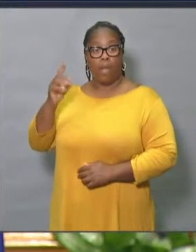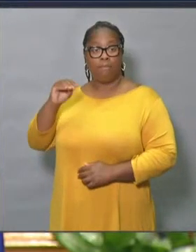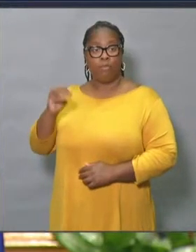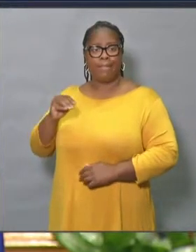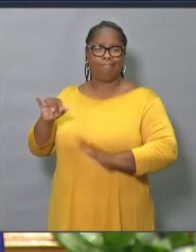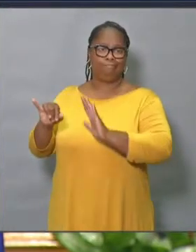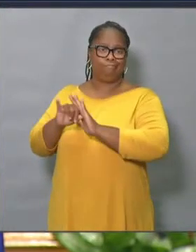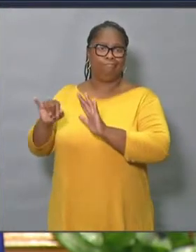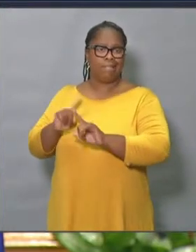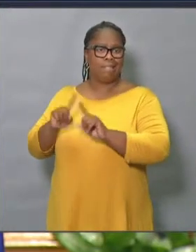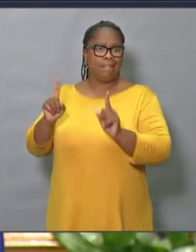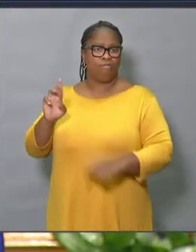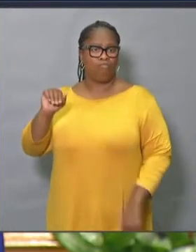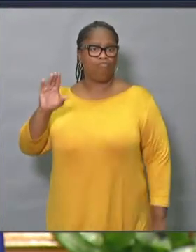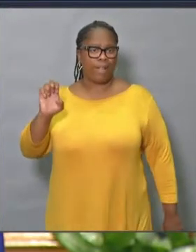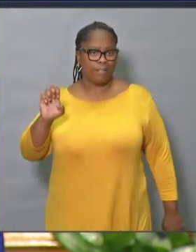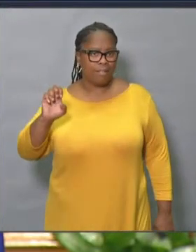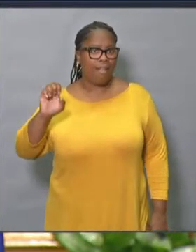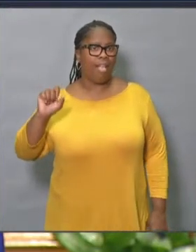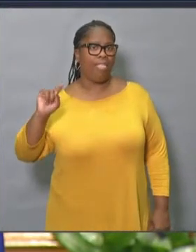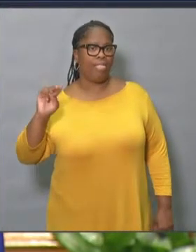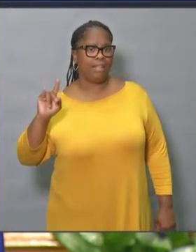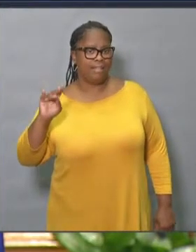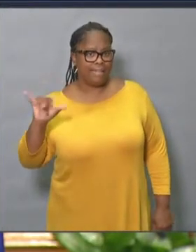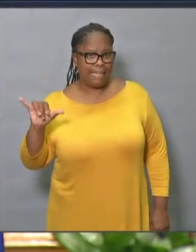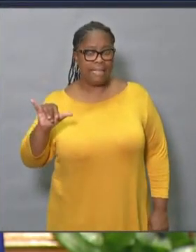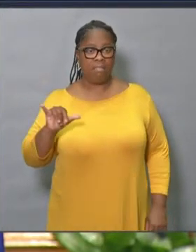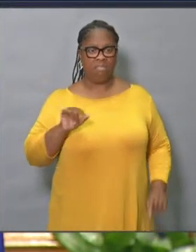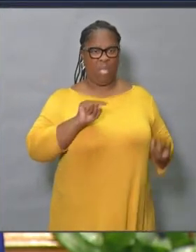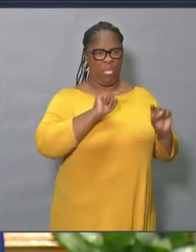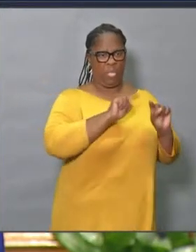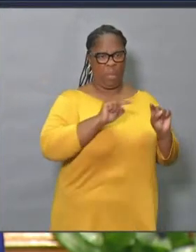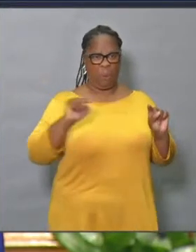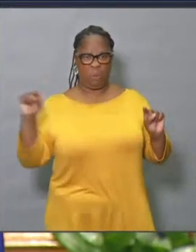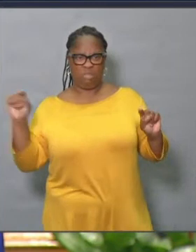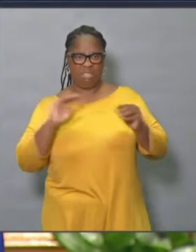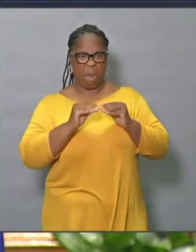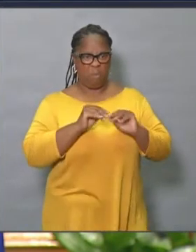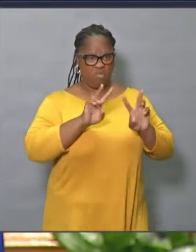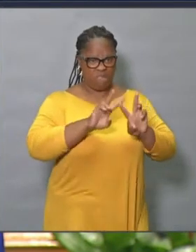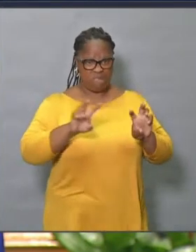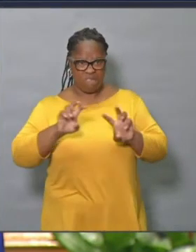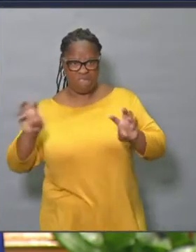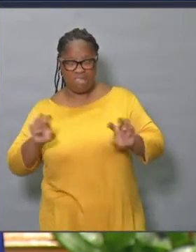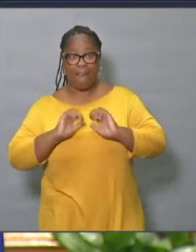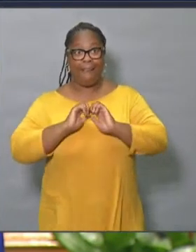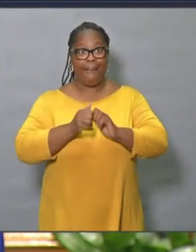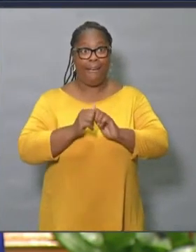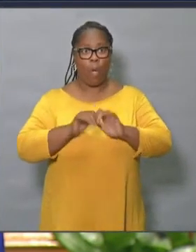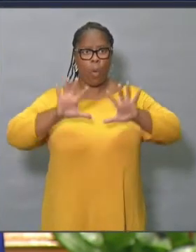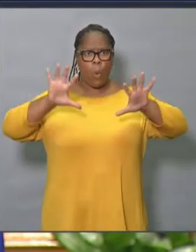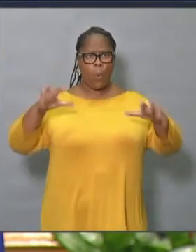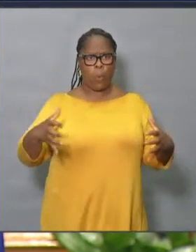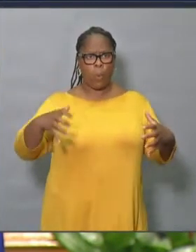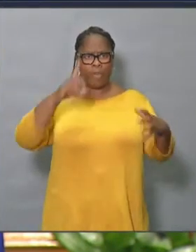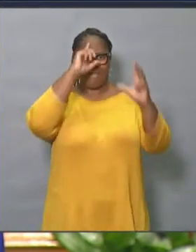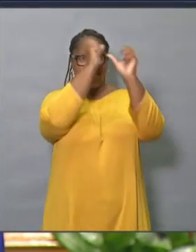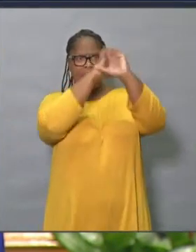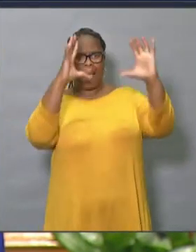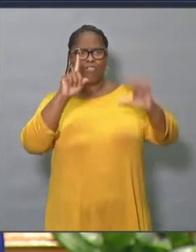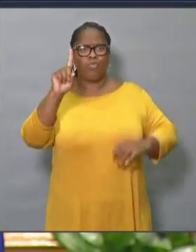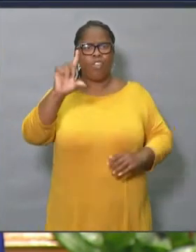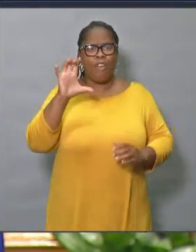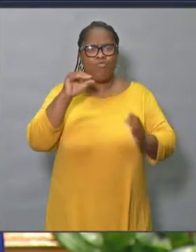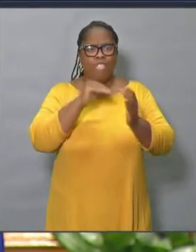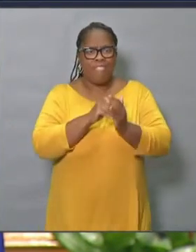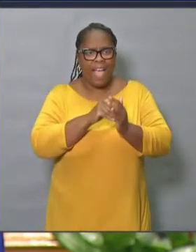with another race or ethnicity. We do analyze these numbers as rates per 100,000 people so that we can make comparisons